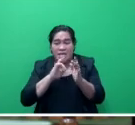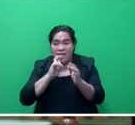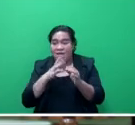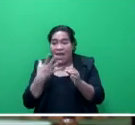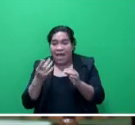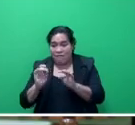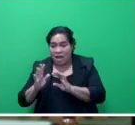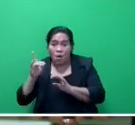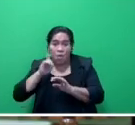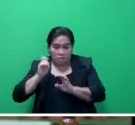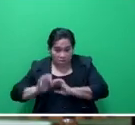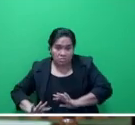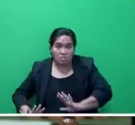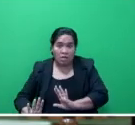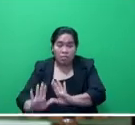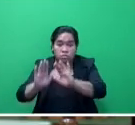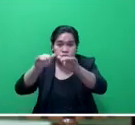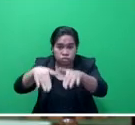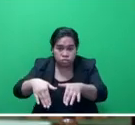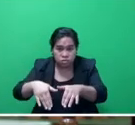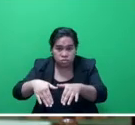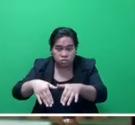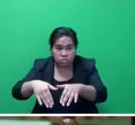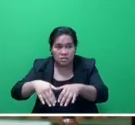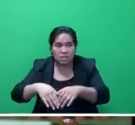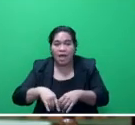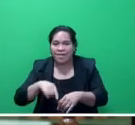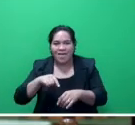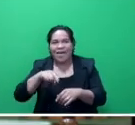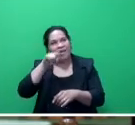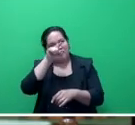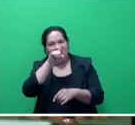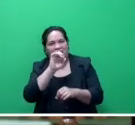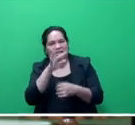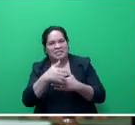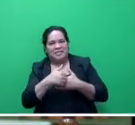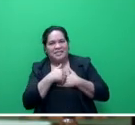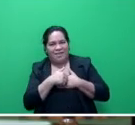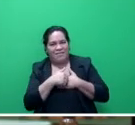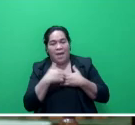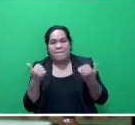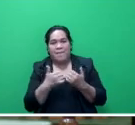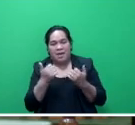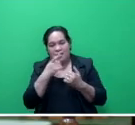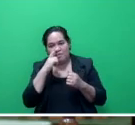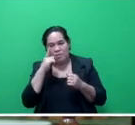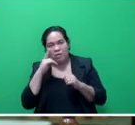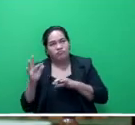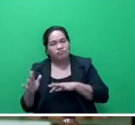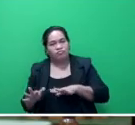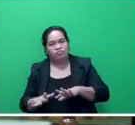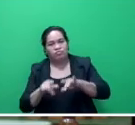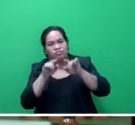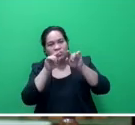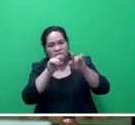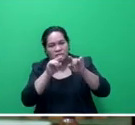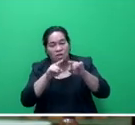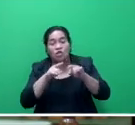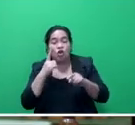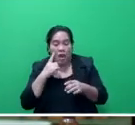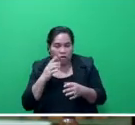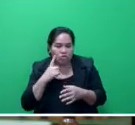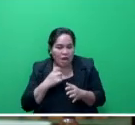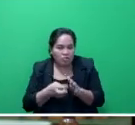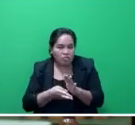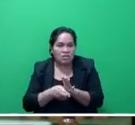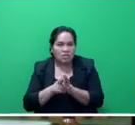gets underwater, then we're in trouble. But the tsunami won't be able to reach to that high point. So a lot of people will be putting their disaster recovery systems and